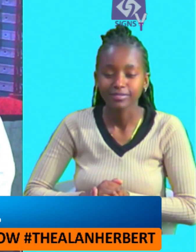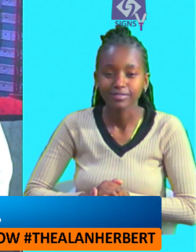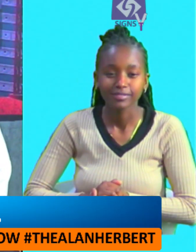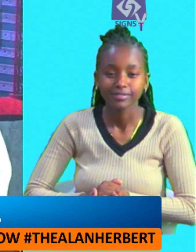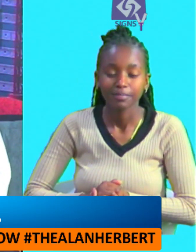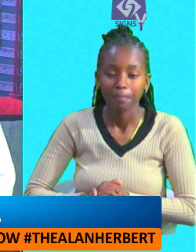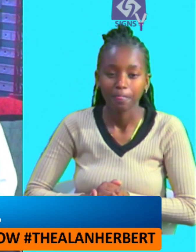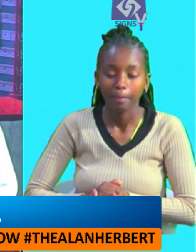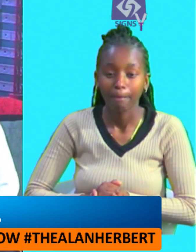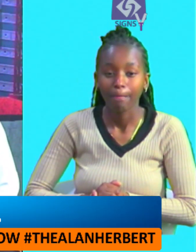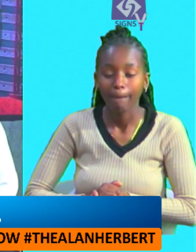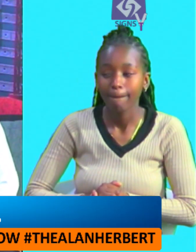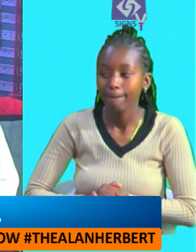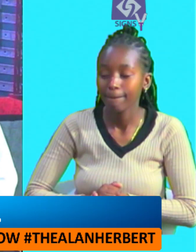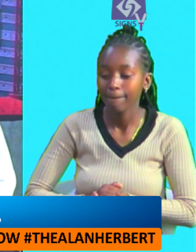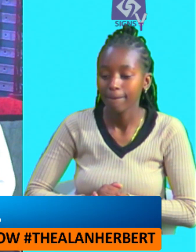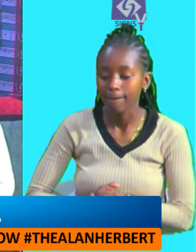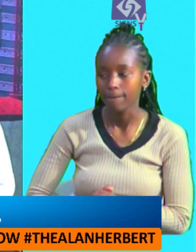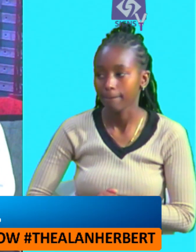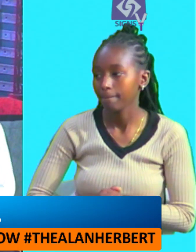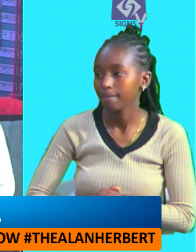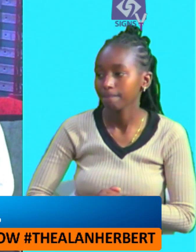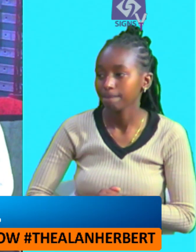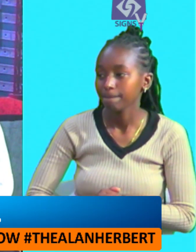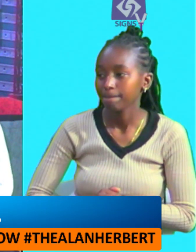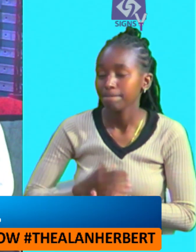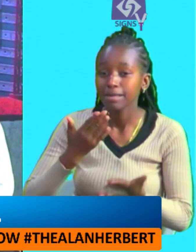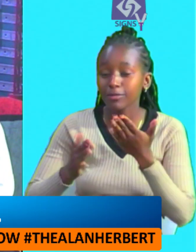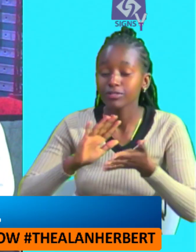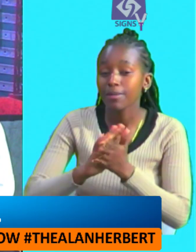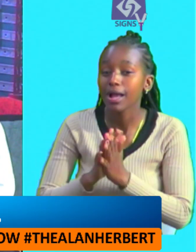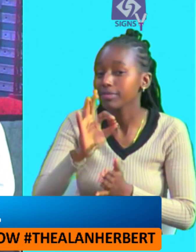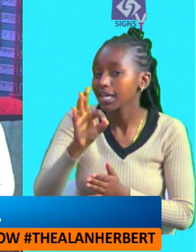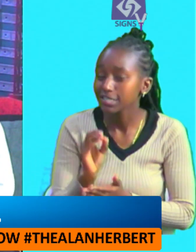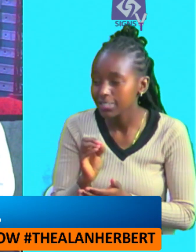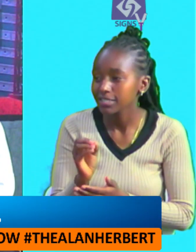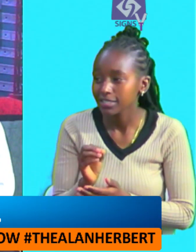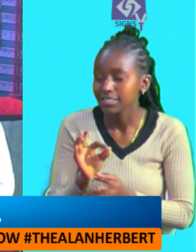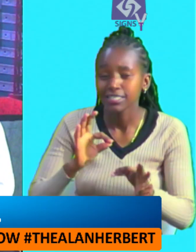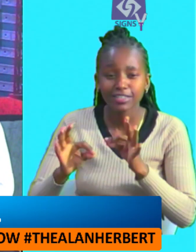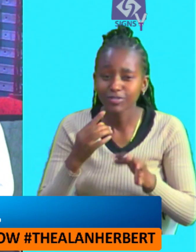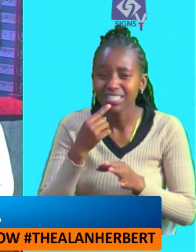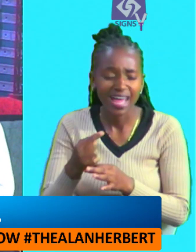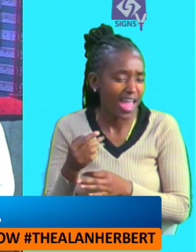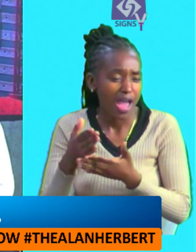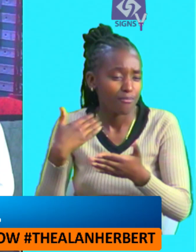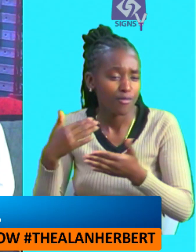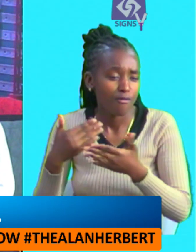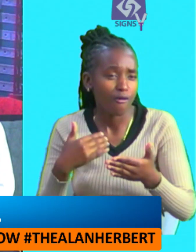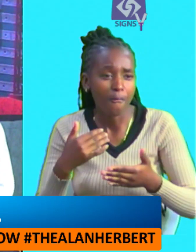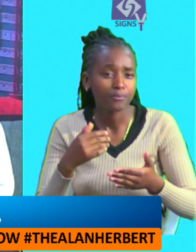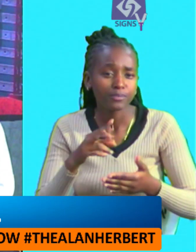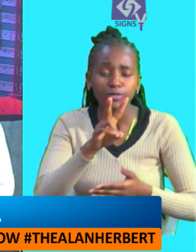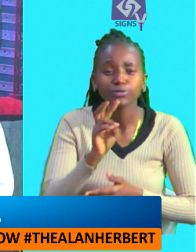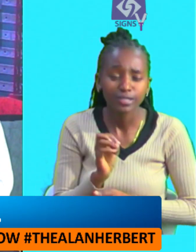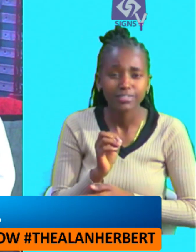but and I am honest. From my small meeting yesterday before I slept. So back